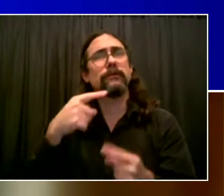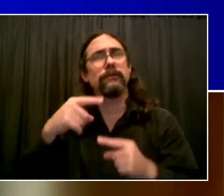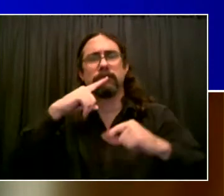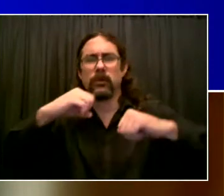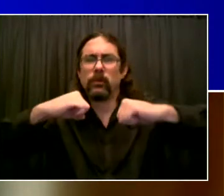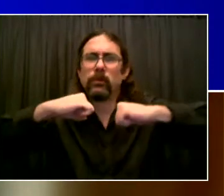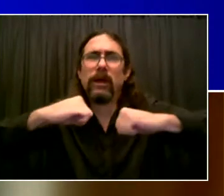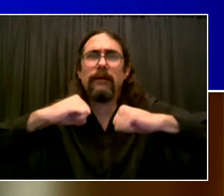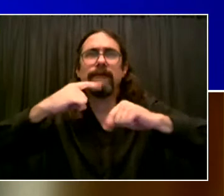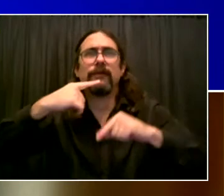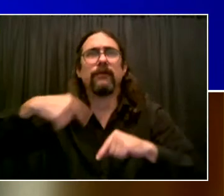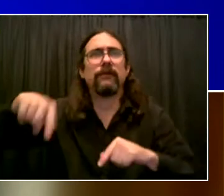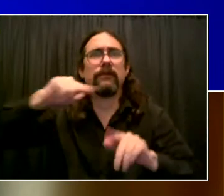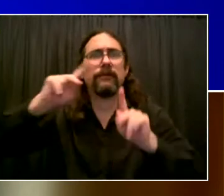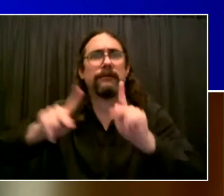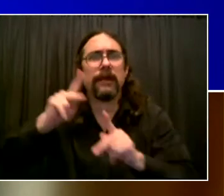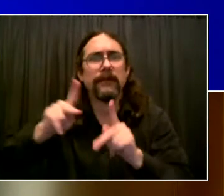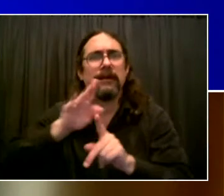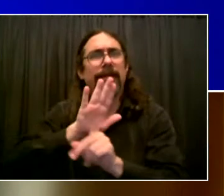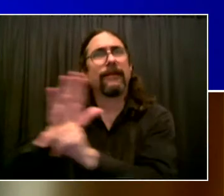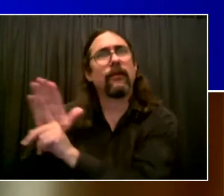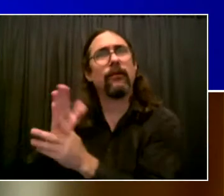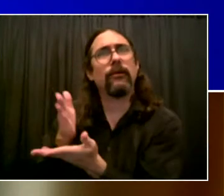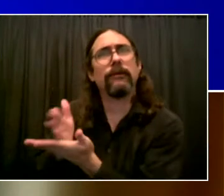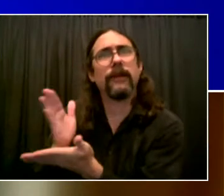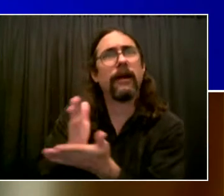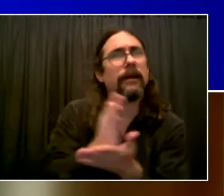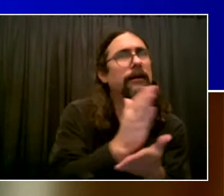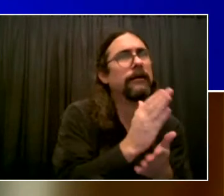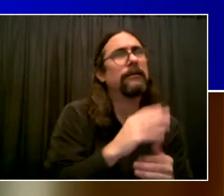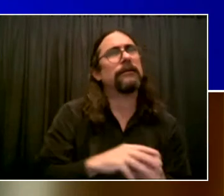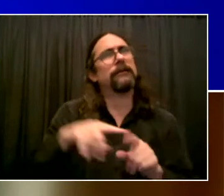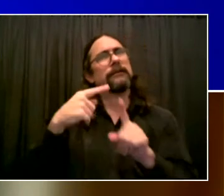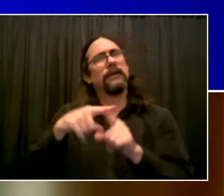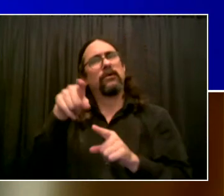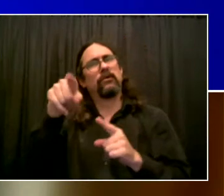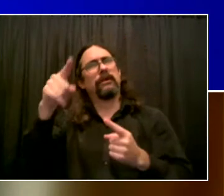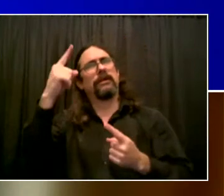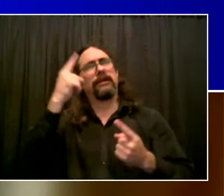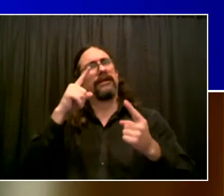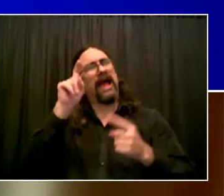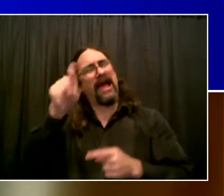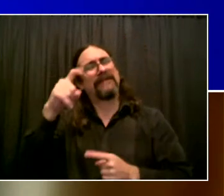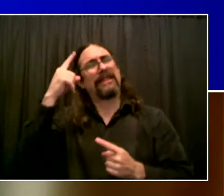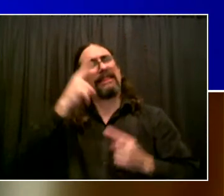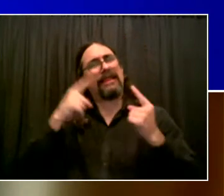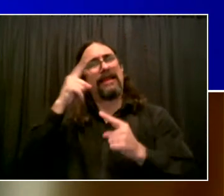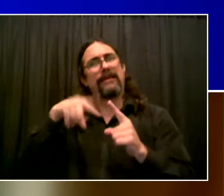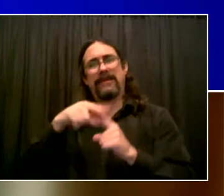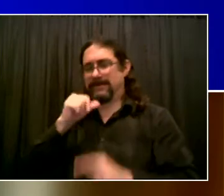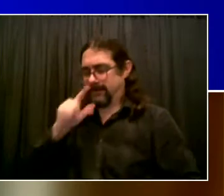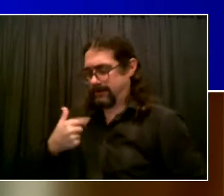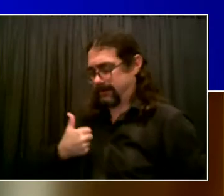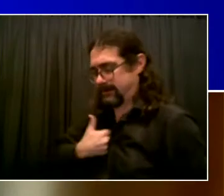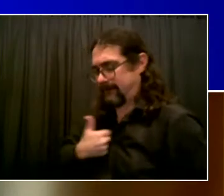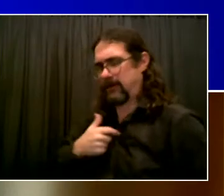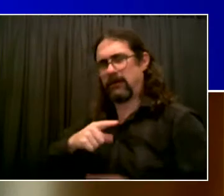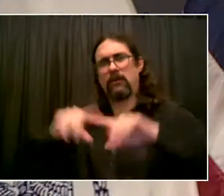whole community. And this has been a time when we need everyone to step up for everyone's safety. Thank you very much for your leadership.